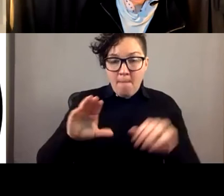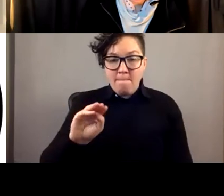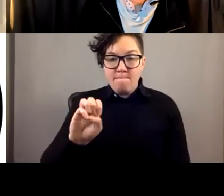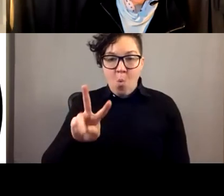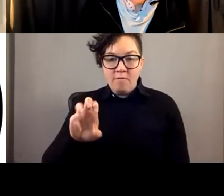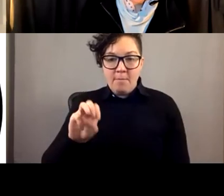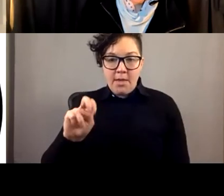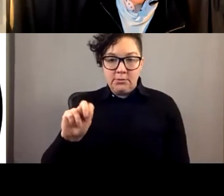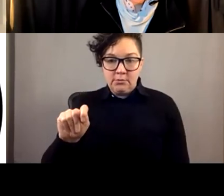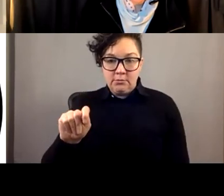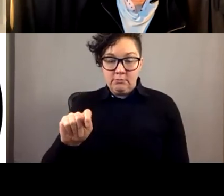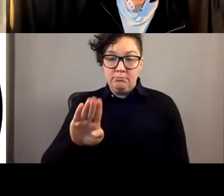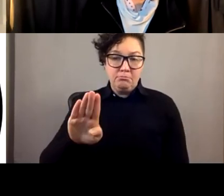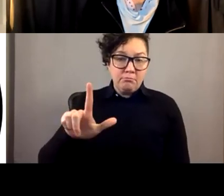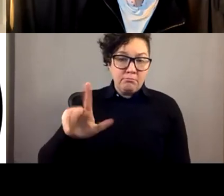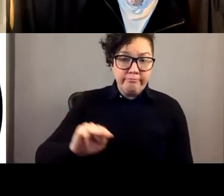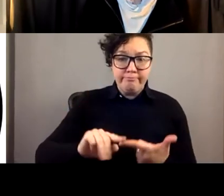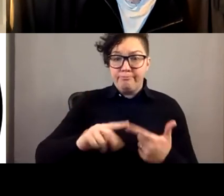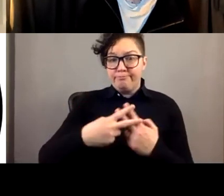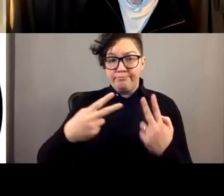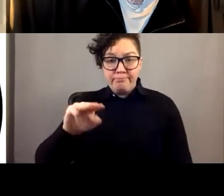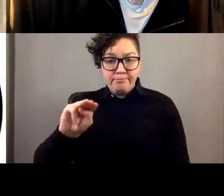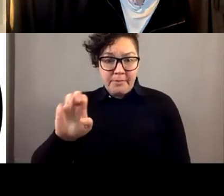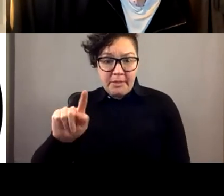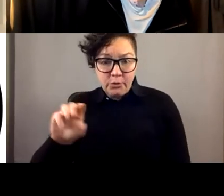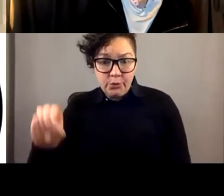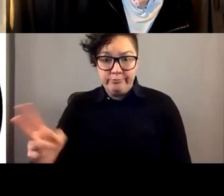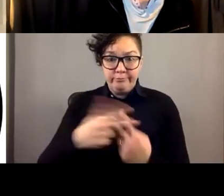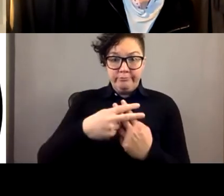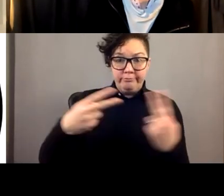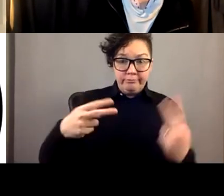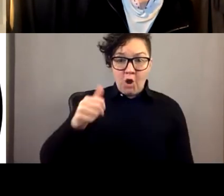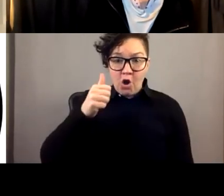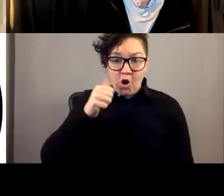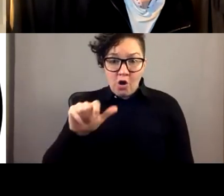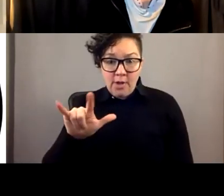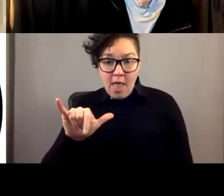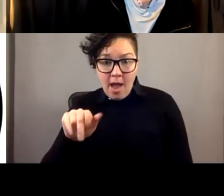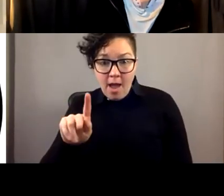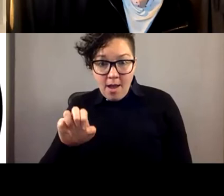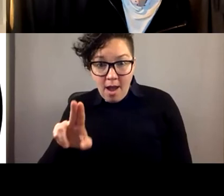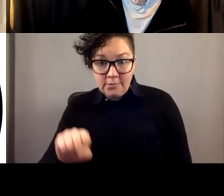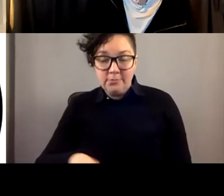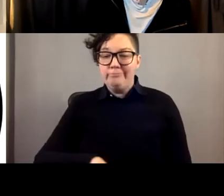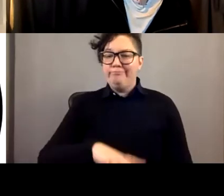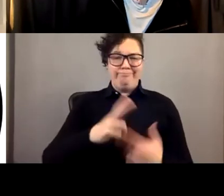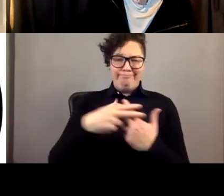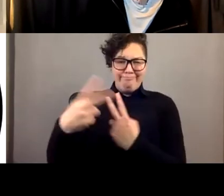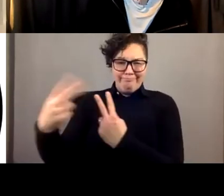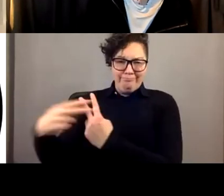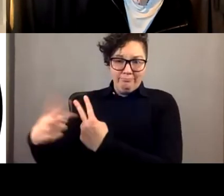Matter, Me Too, Girls Like Us, the Arab Uprising, and so on, have all